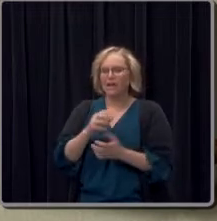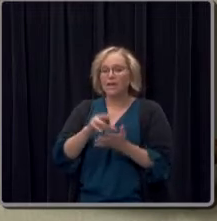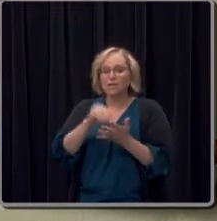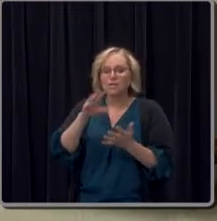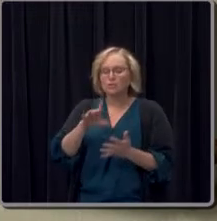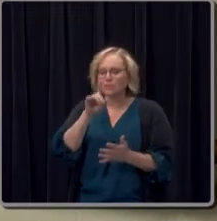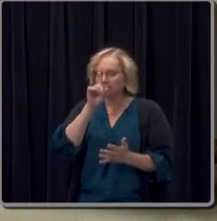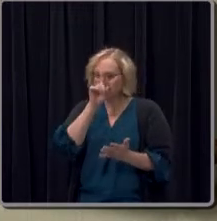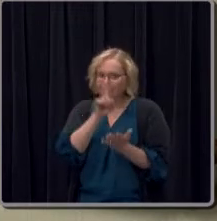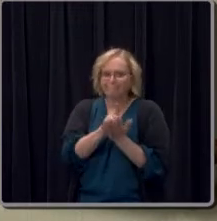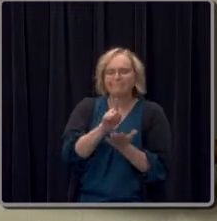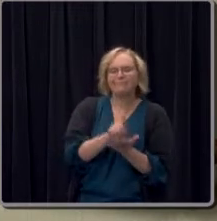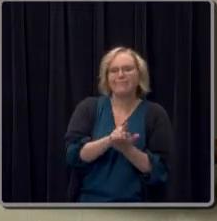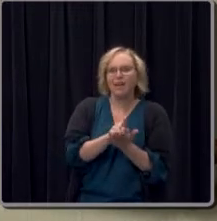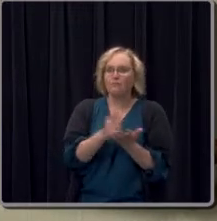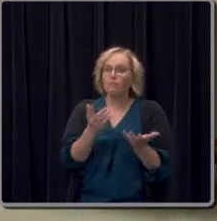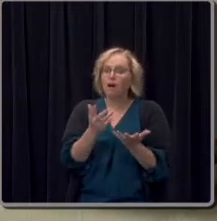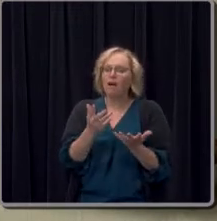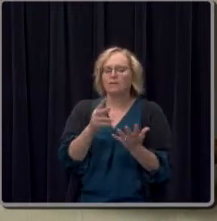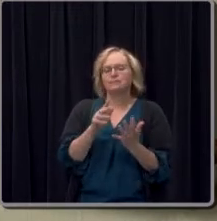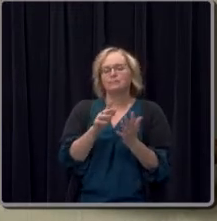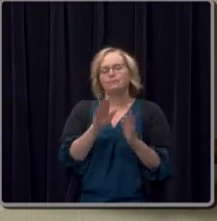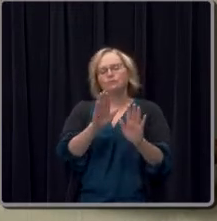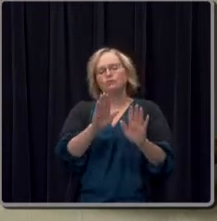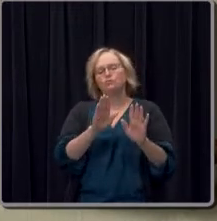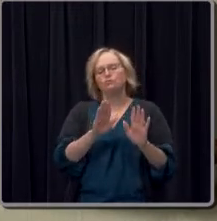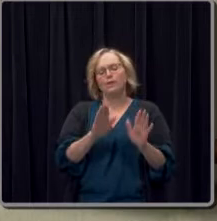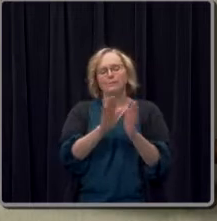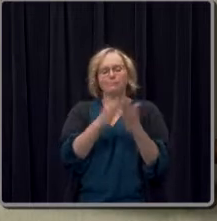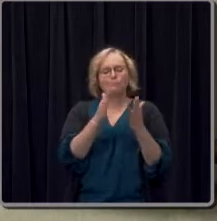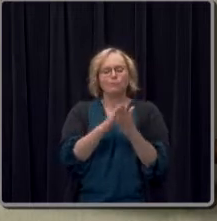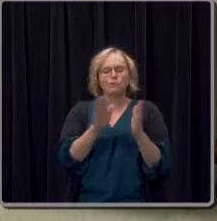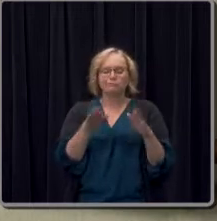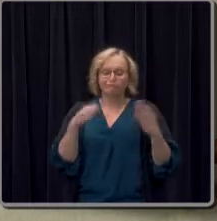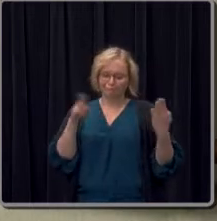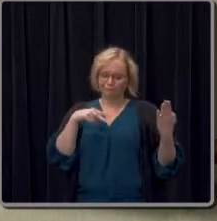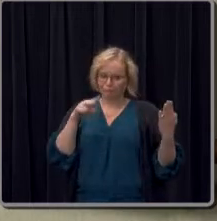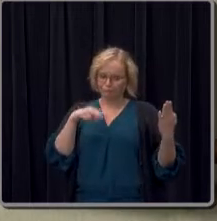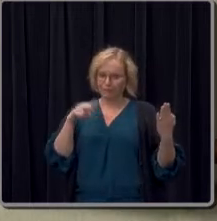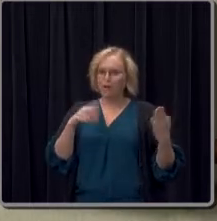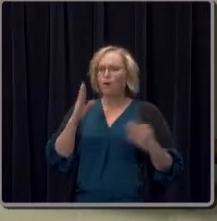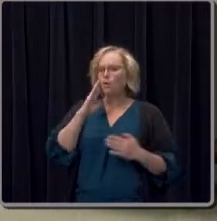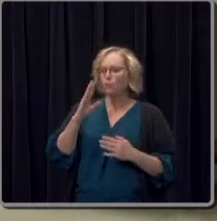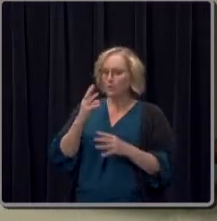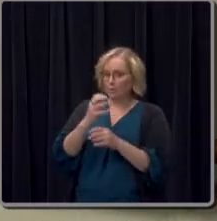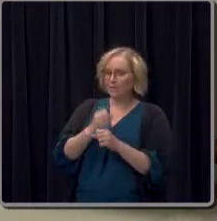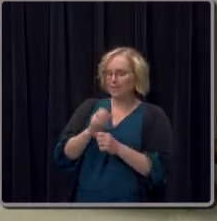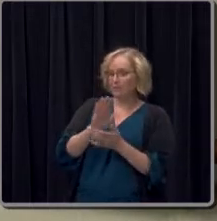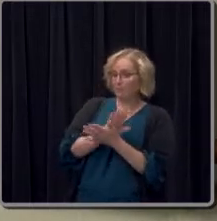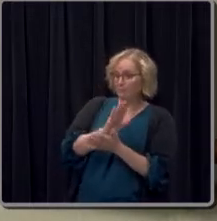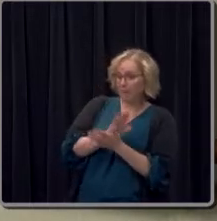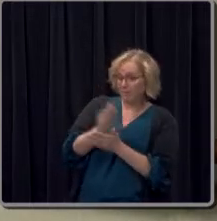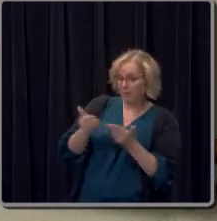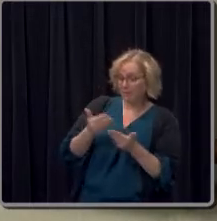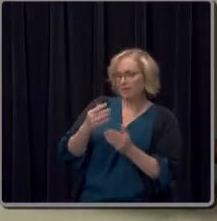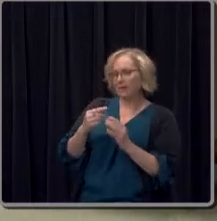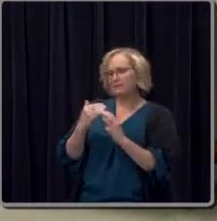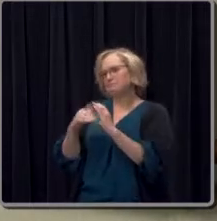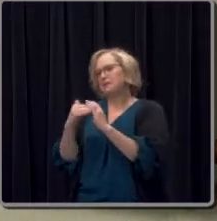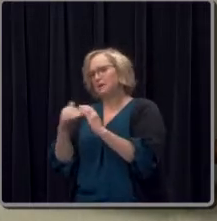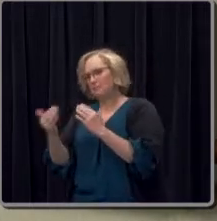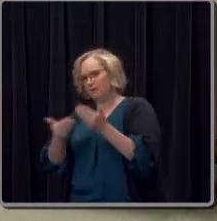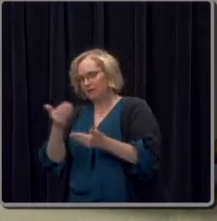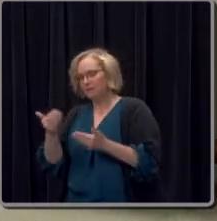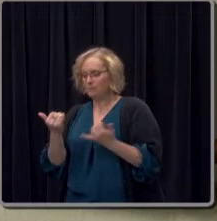reading great books. You're going to receive paper and electronic invitations in a little bit. With the details, but tonight I want to